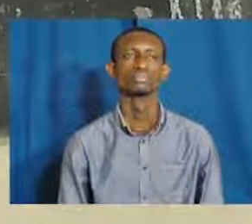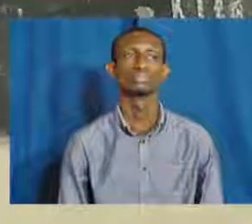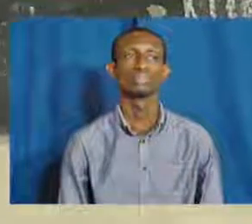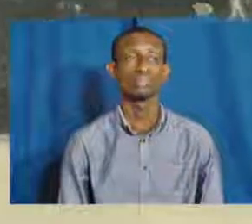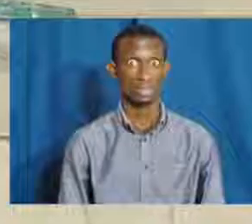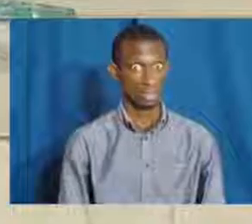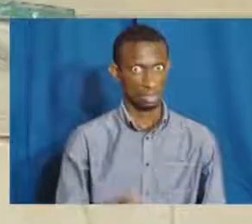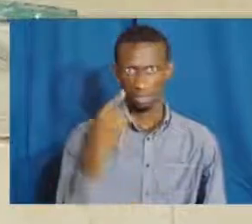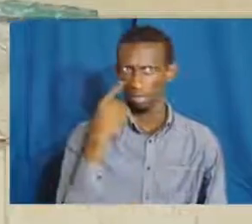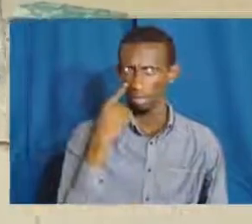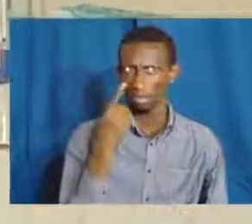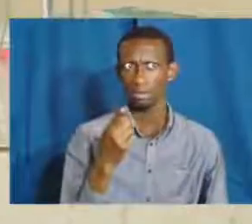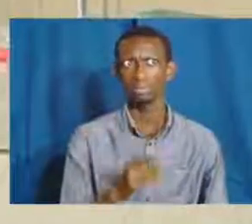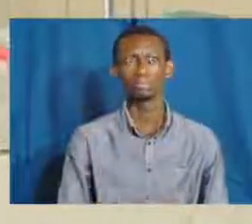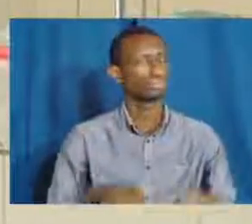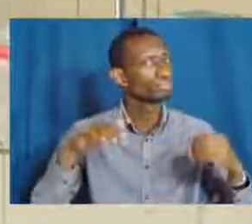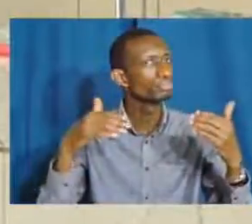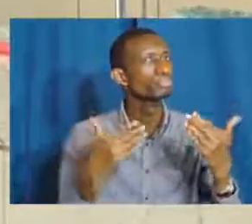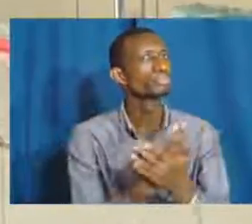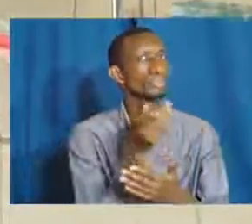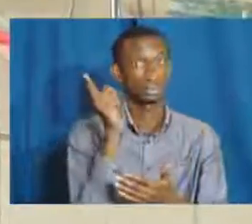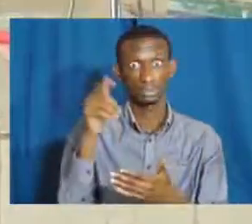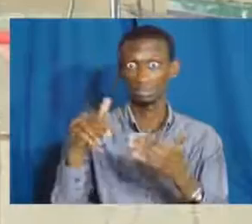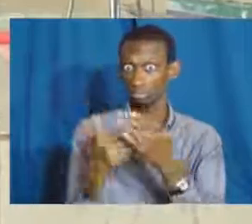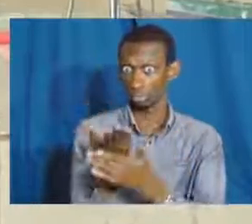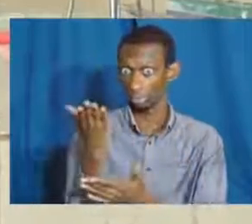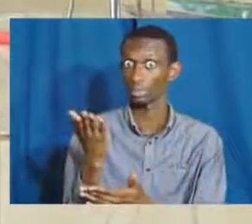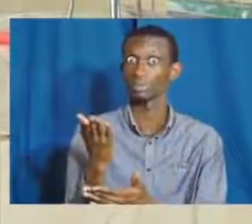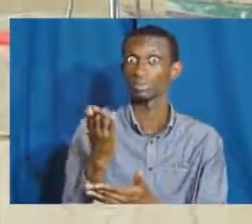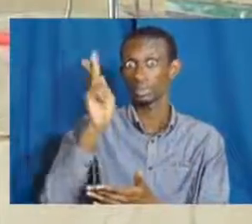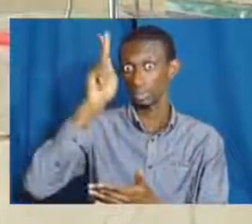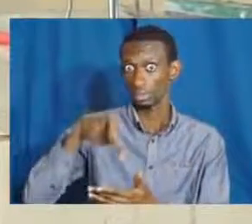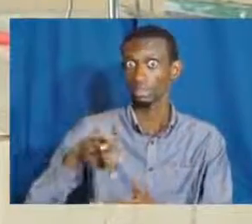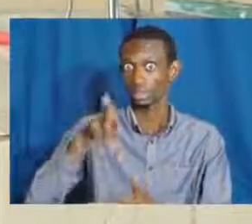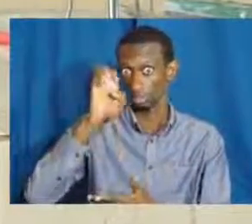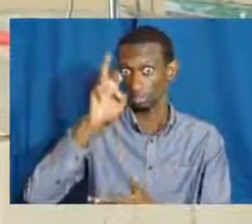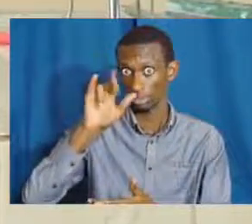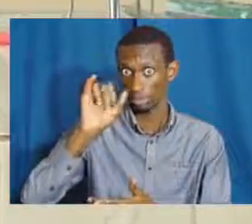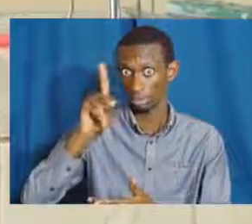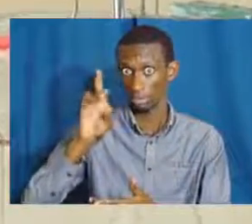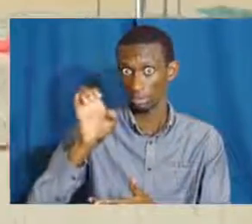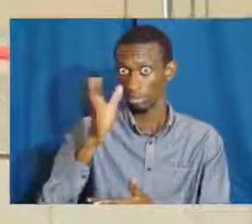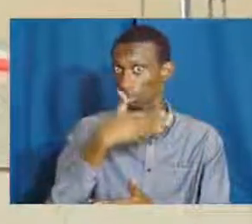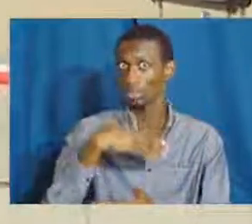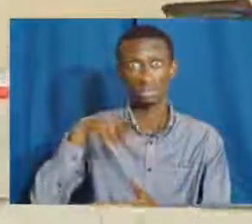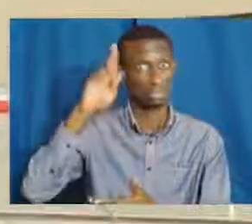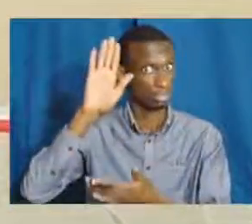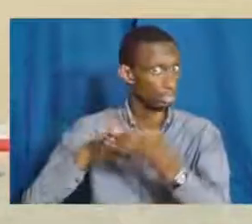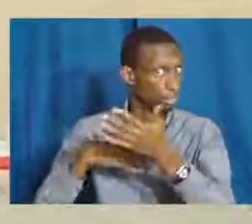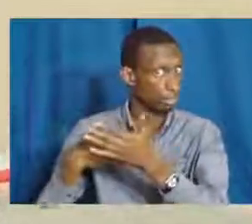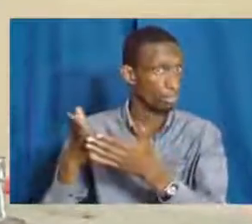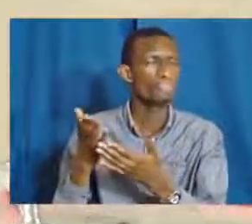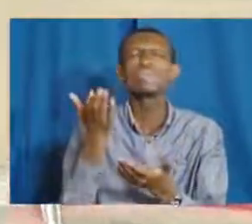So look at the modern periodic table. This is the modern periodic table that we have. And then we try